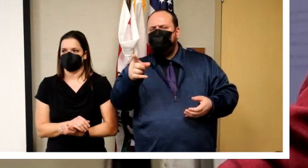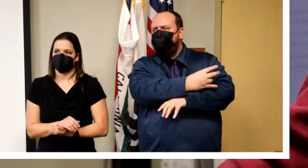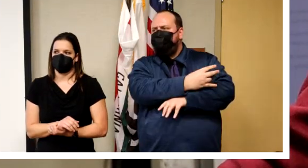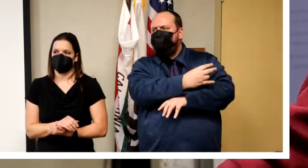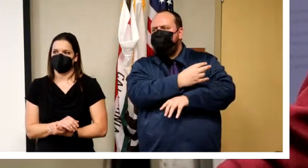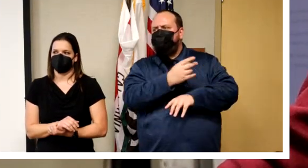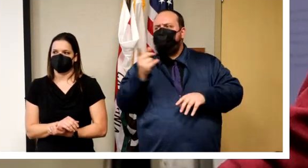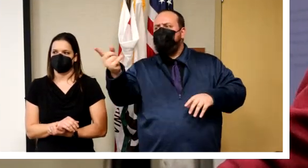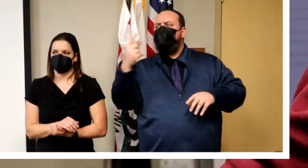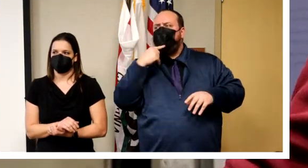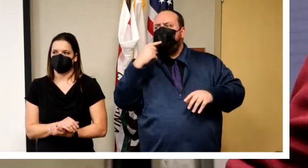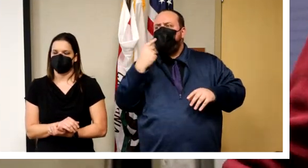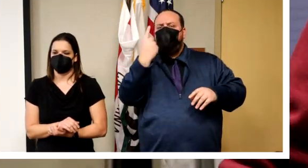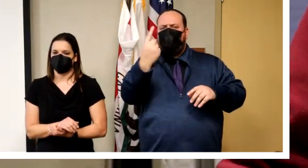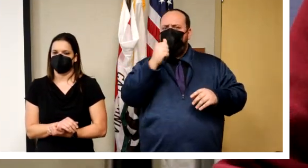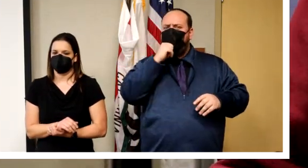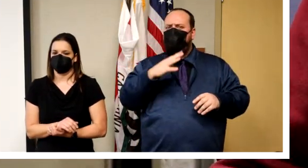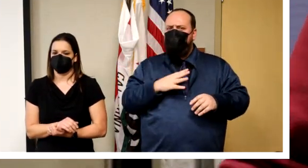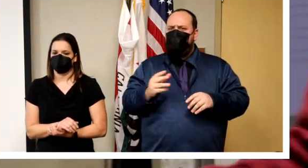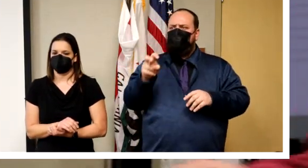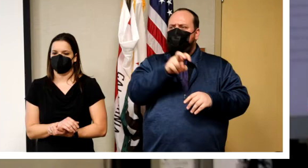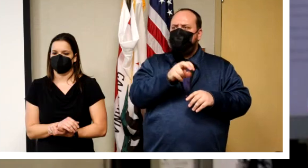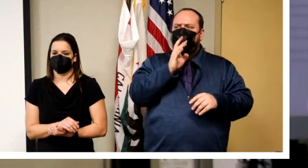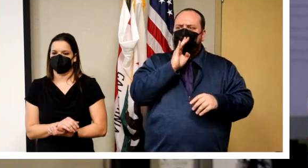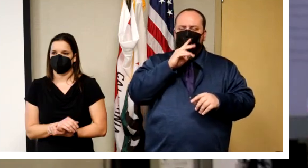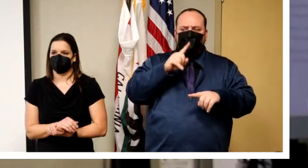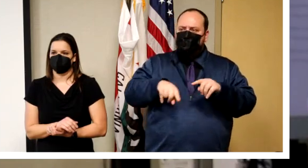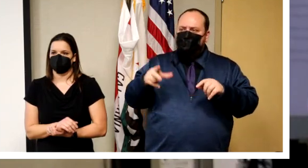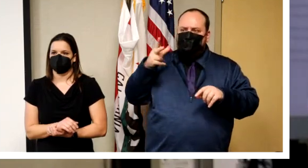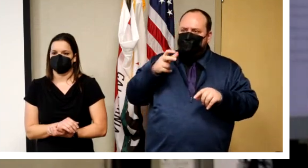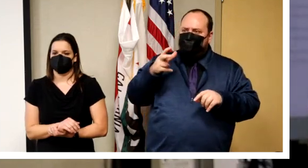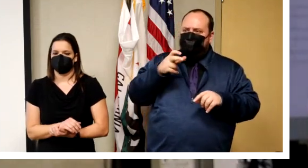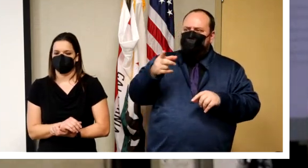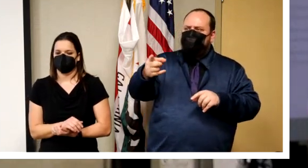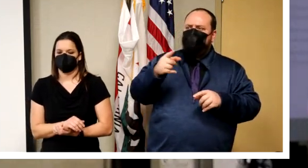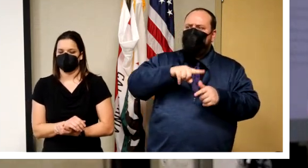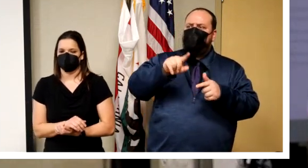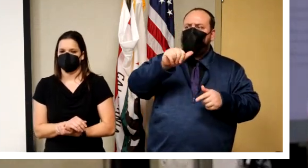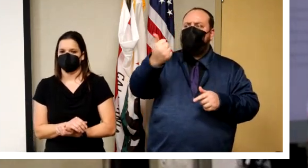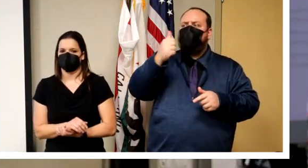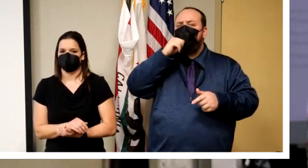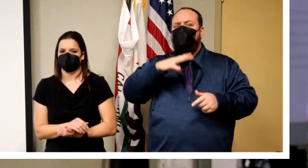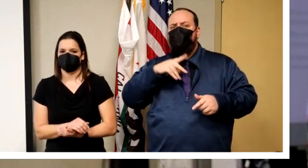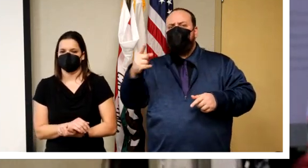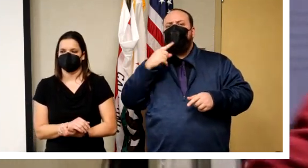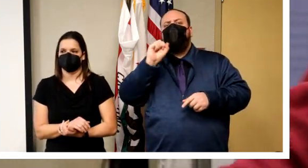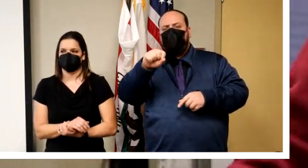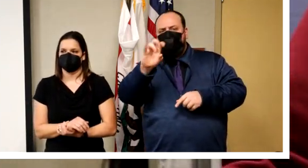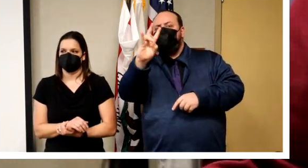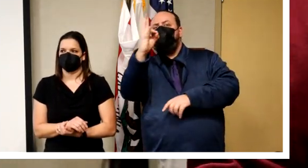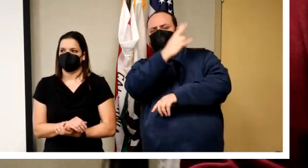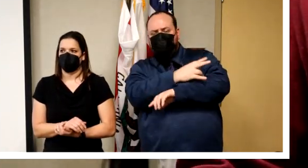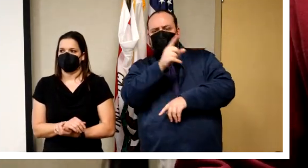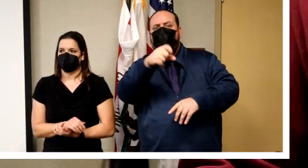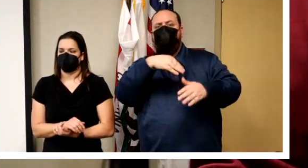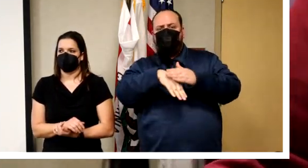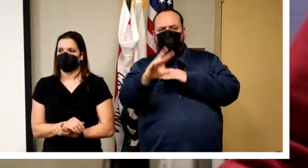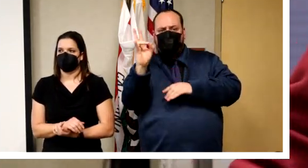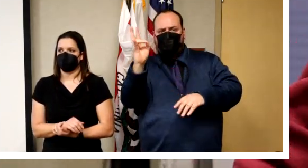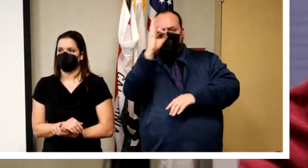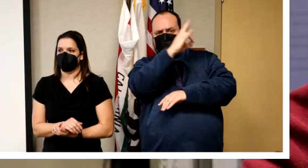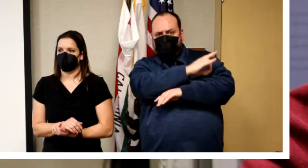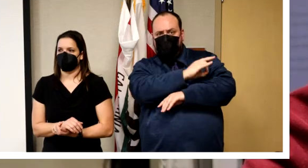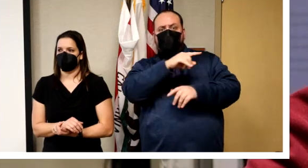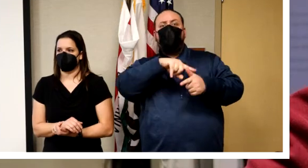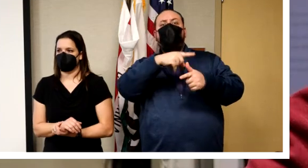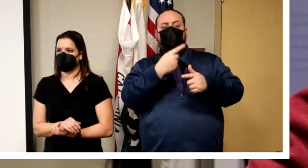they always Yeah, stuck to that. they were looked at by criteria before they were got up and on. Yeah. In other words, you could review them